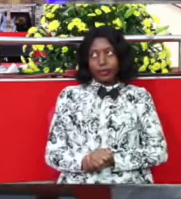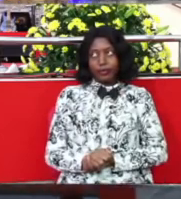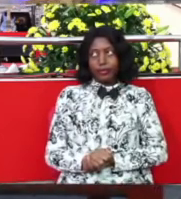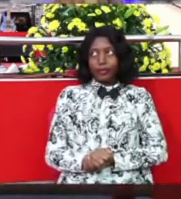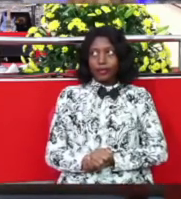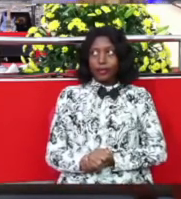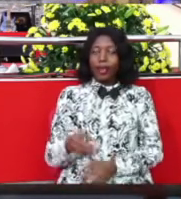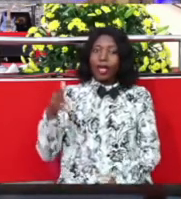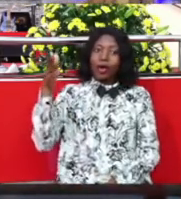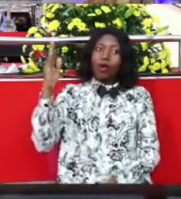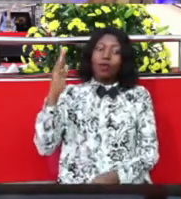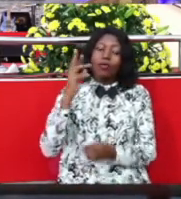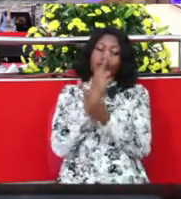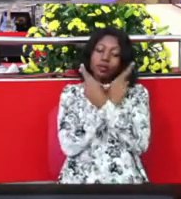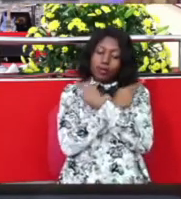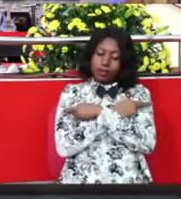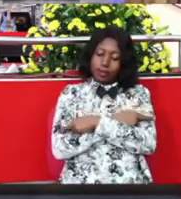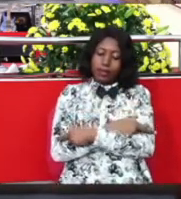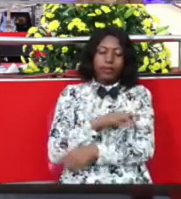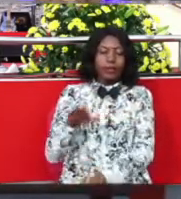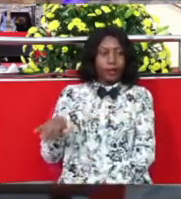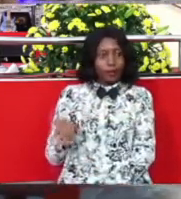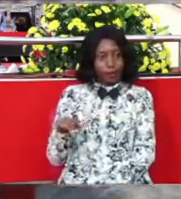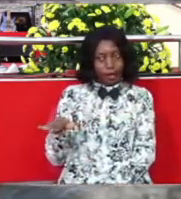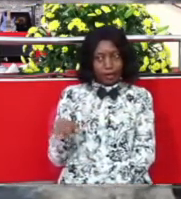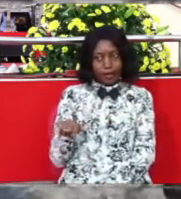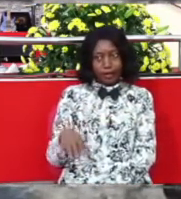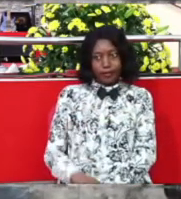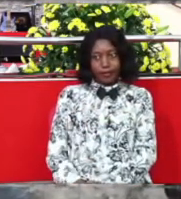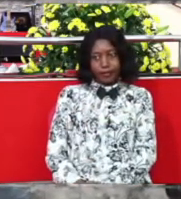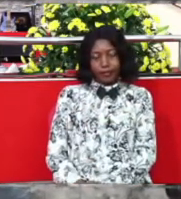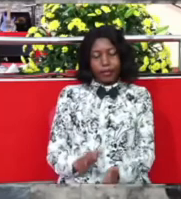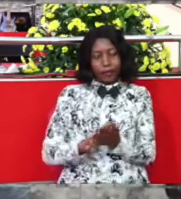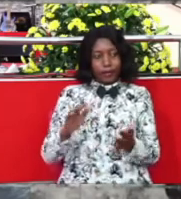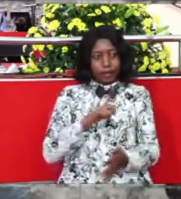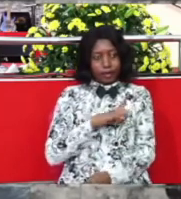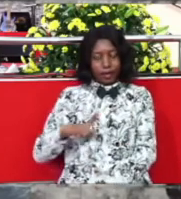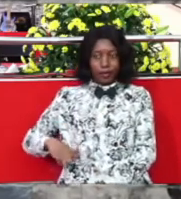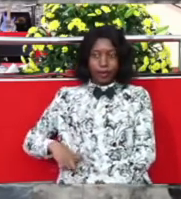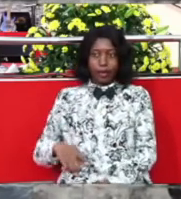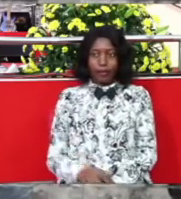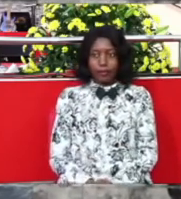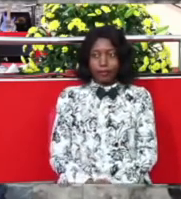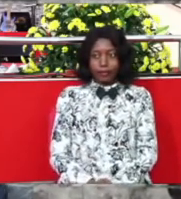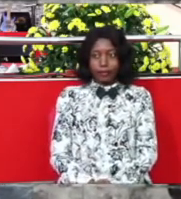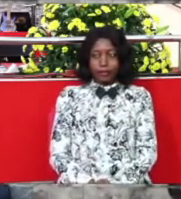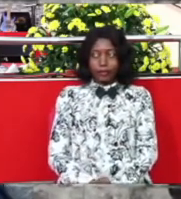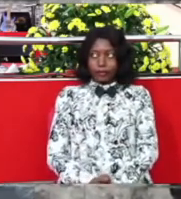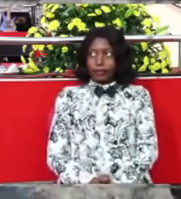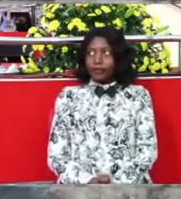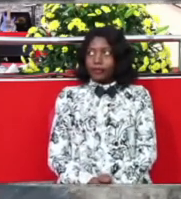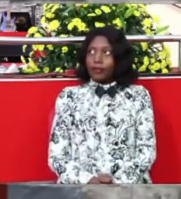God's resting place. Mahali pa Mungu pa kupumzika. Bwana Yesu asifiwe. Amen.